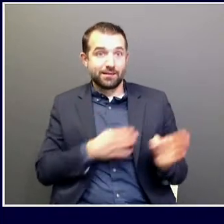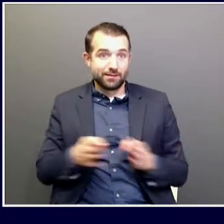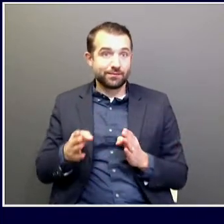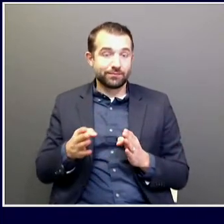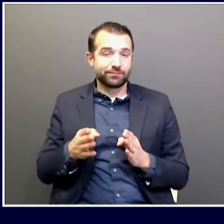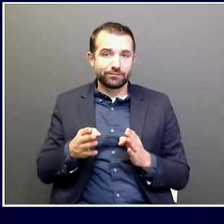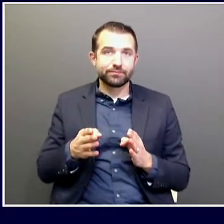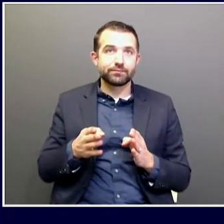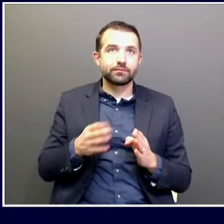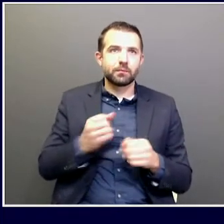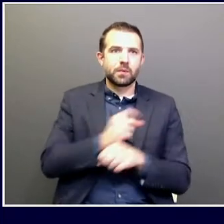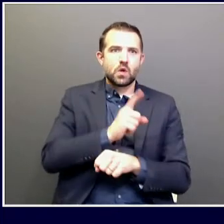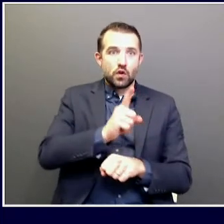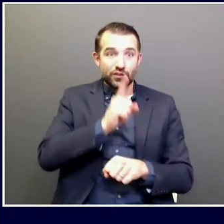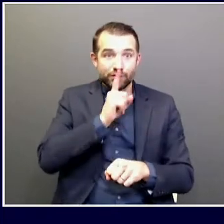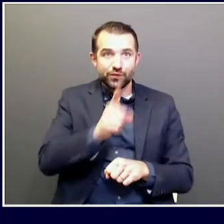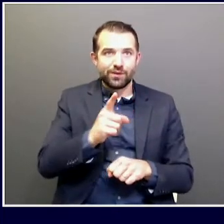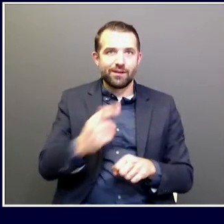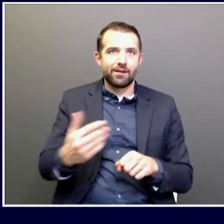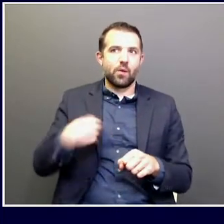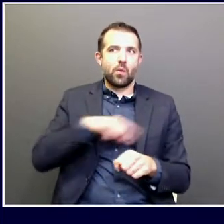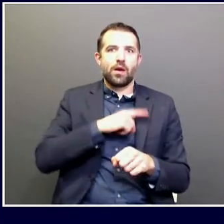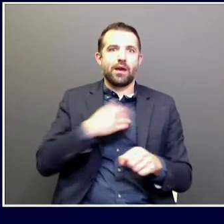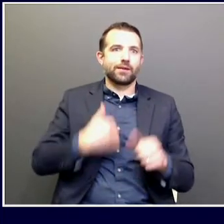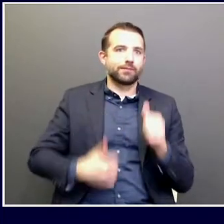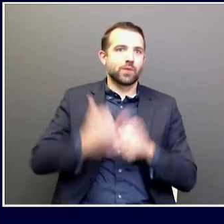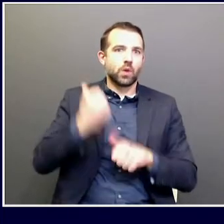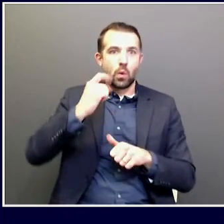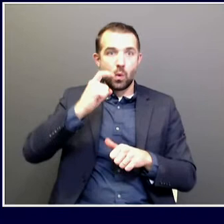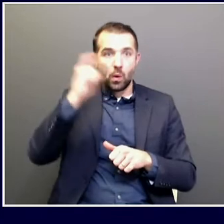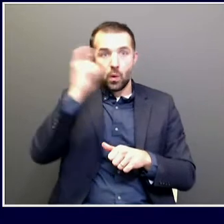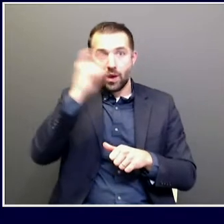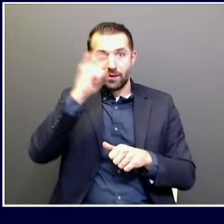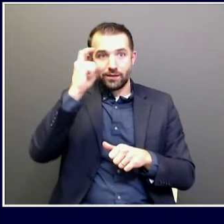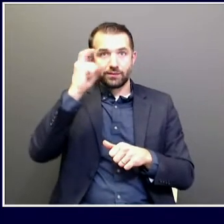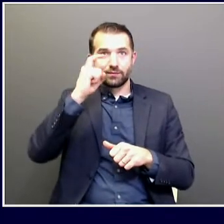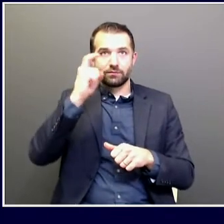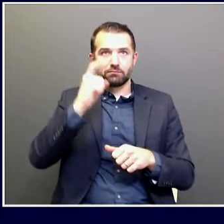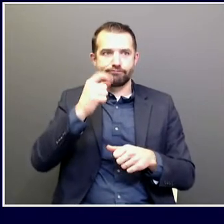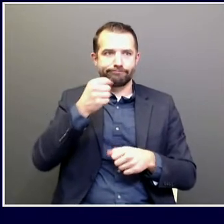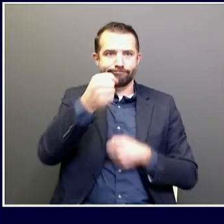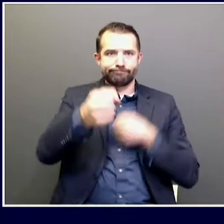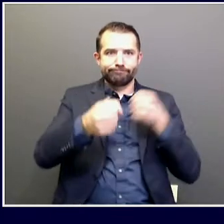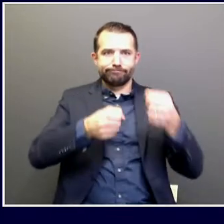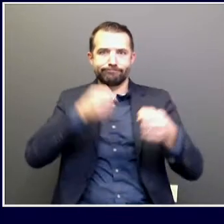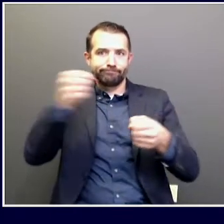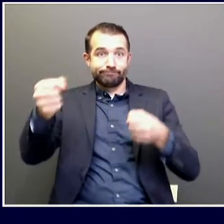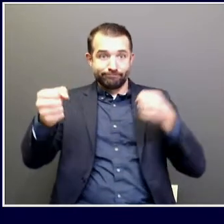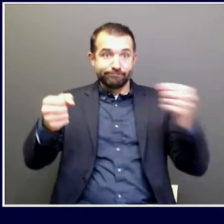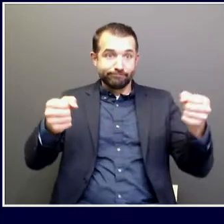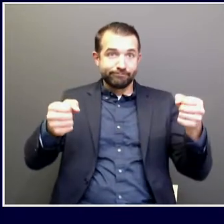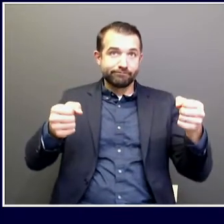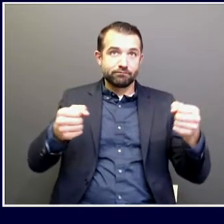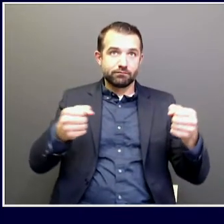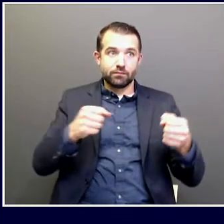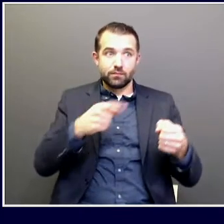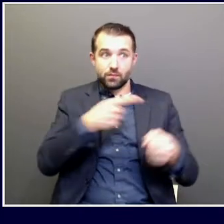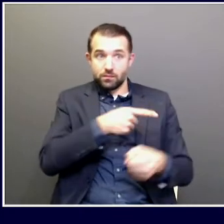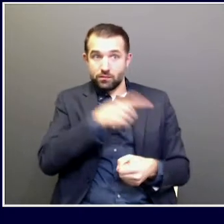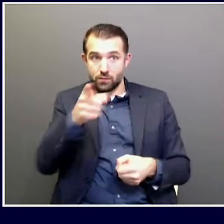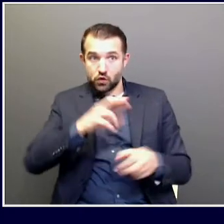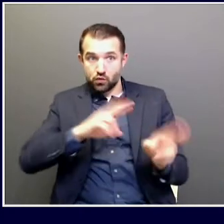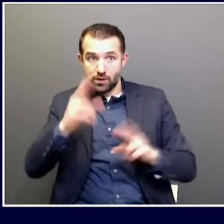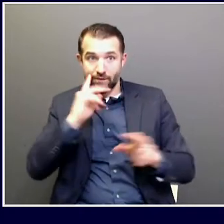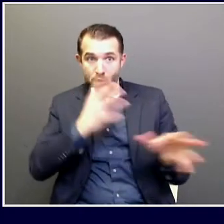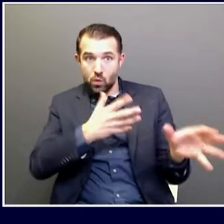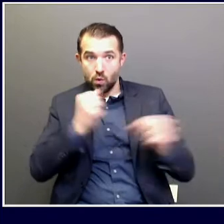best maximizing the use of our members of the National Guard with facilities that are ready to train them, ready to make